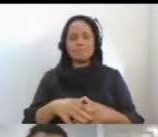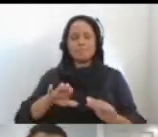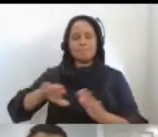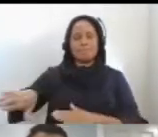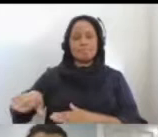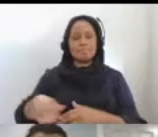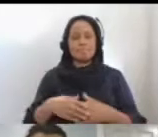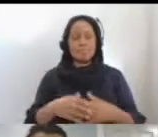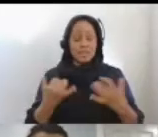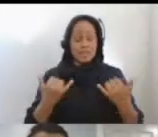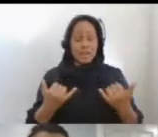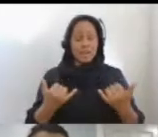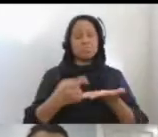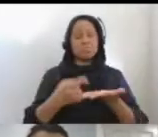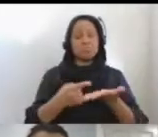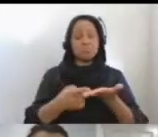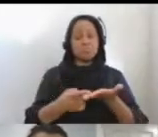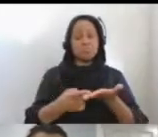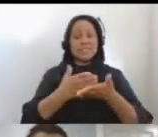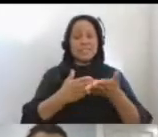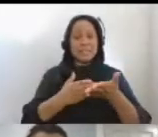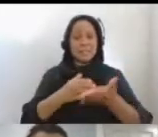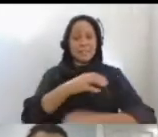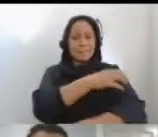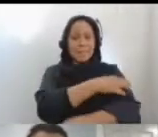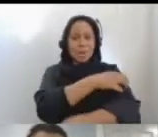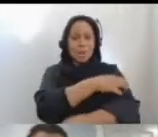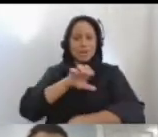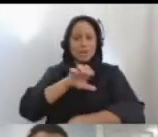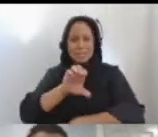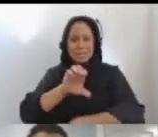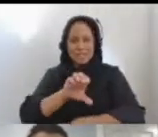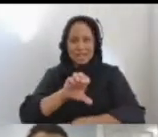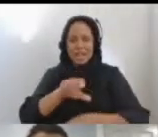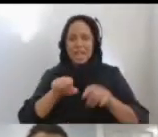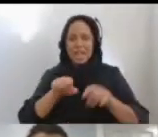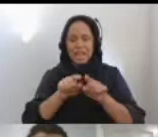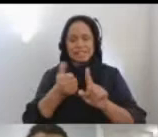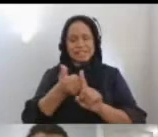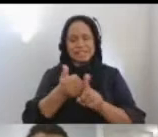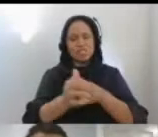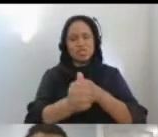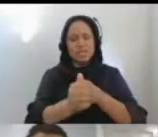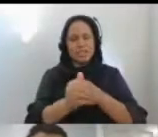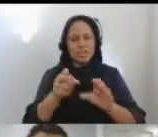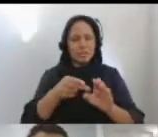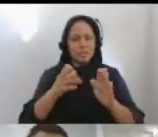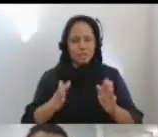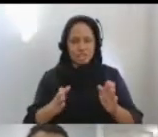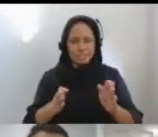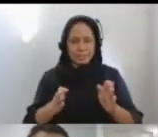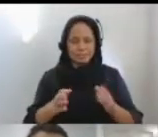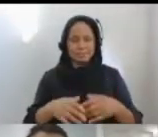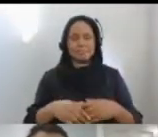about some of the power that you are afforded as a self-directed participant. And one